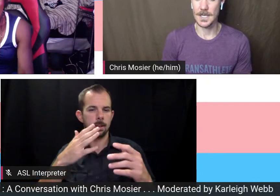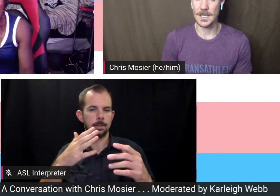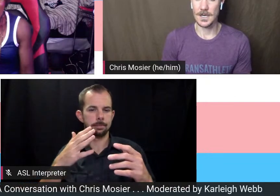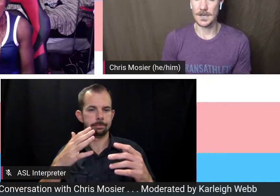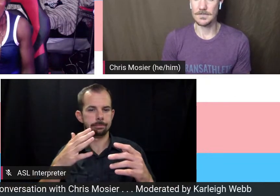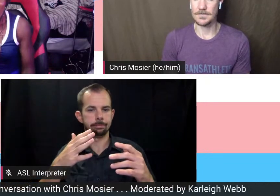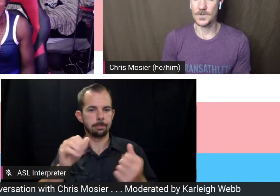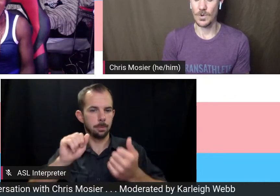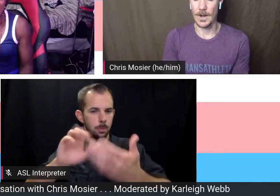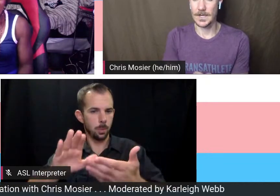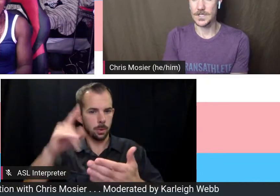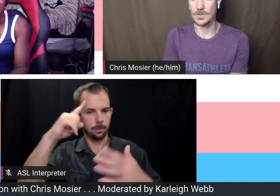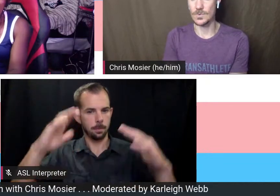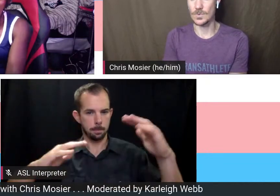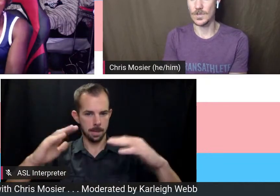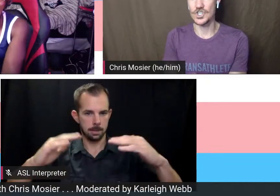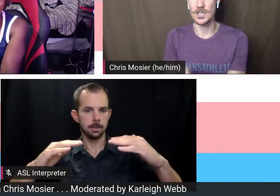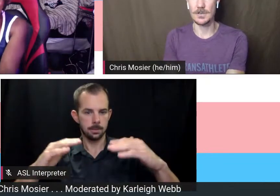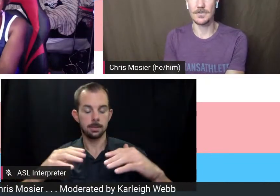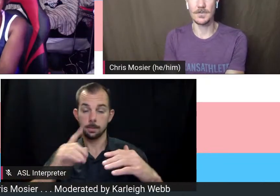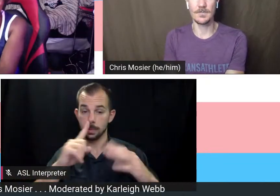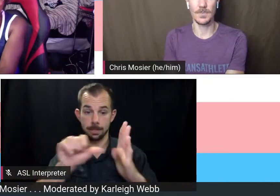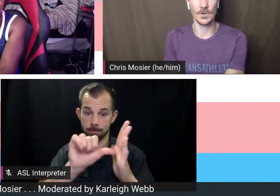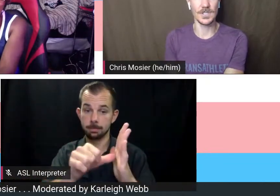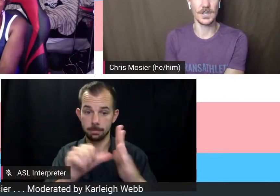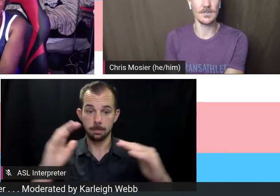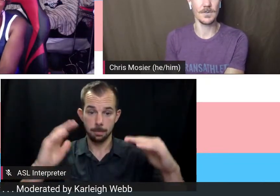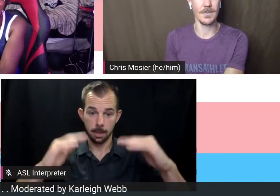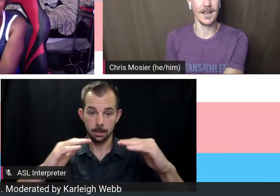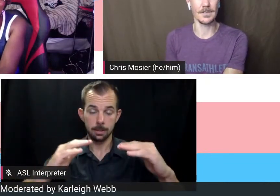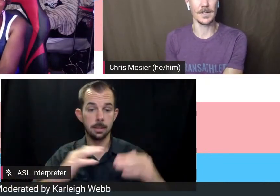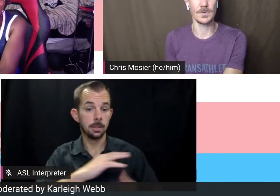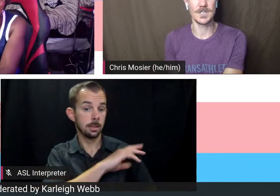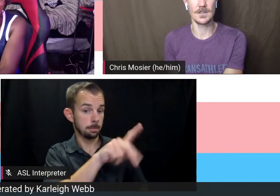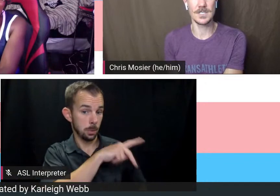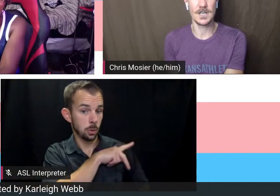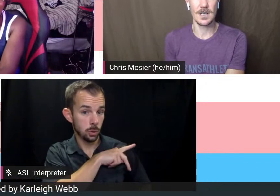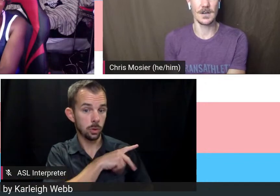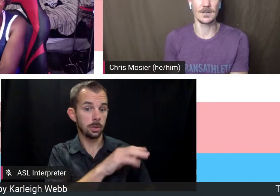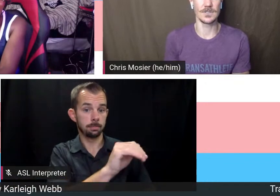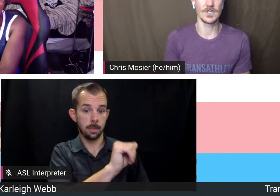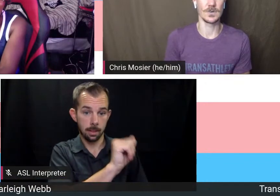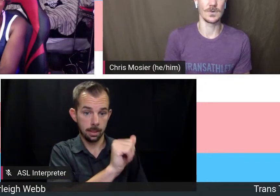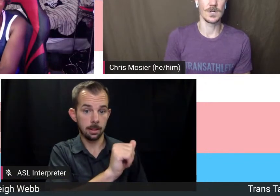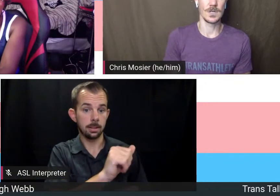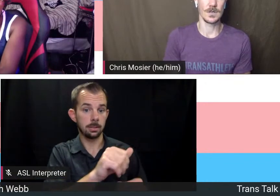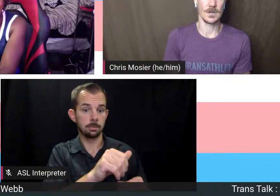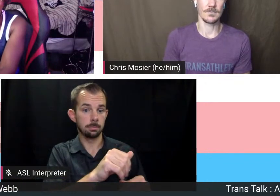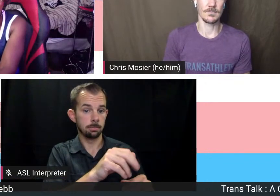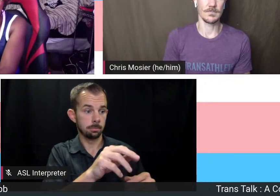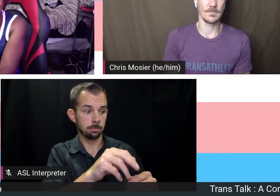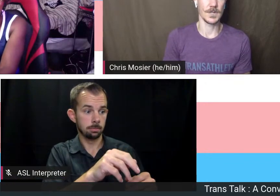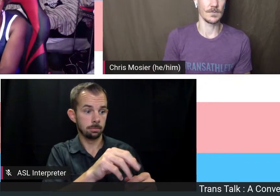balancing trying to achieve personally for my athletic results, and also,